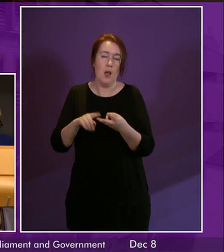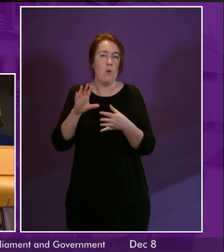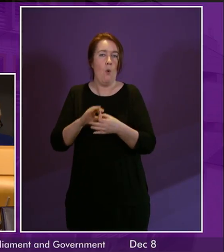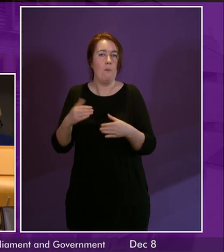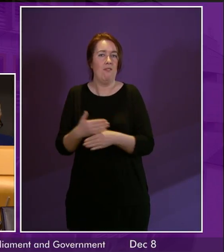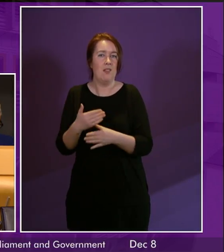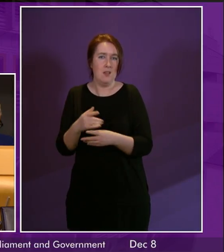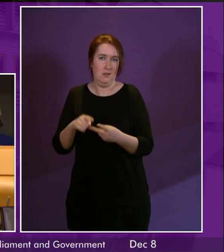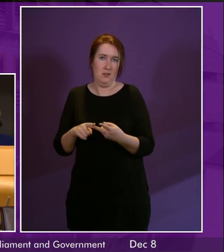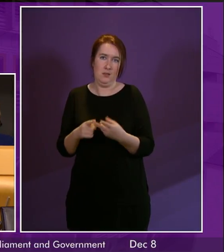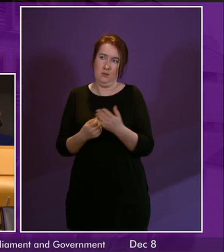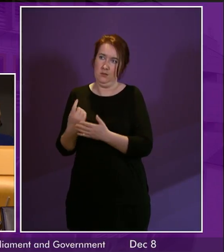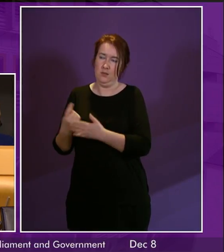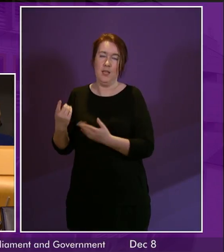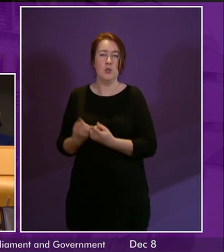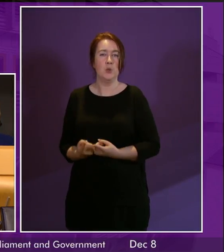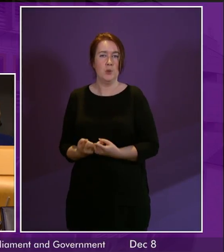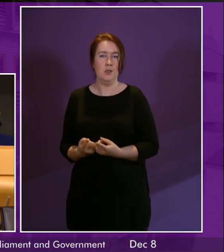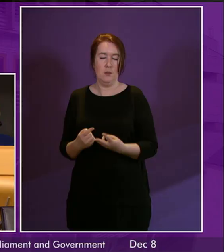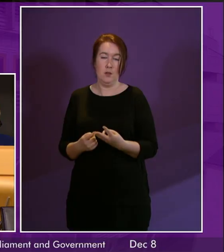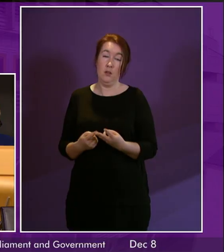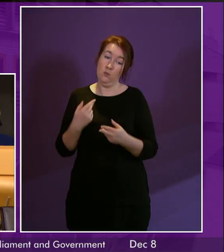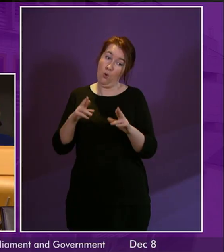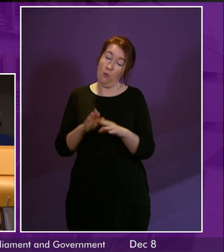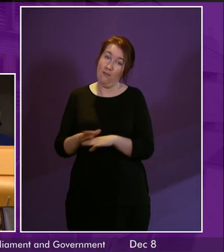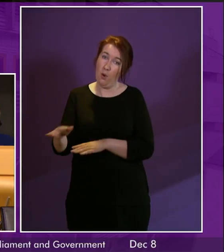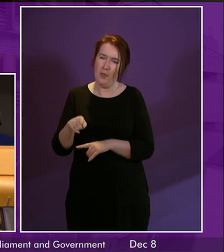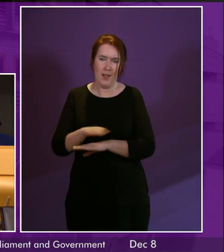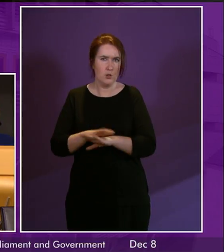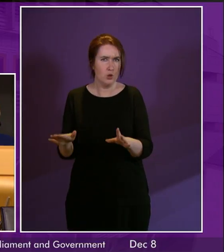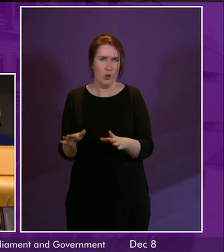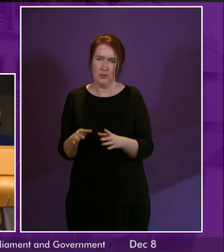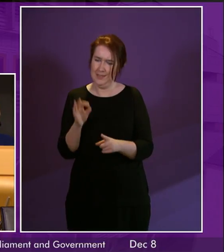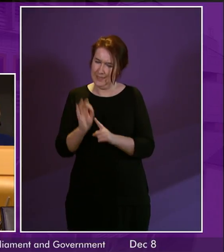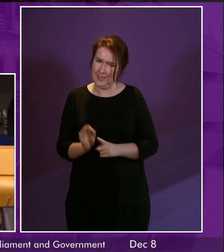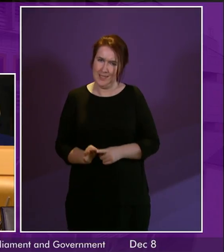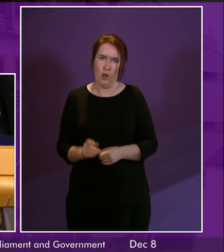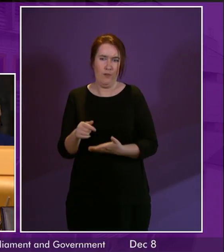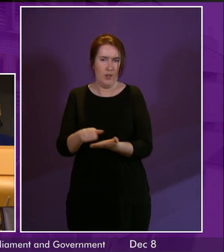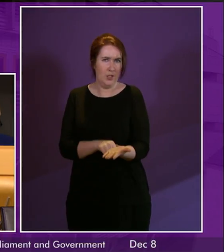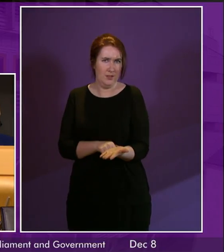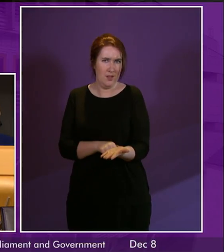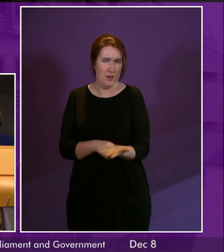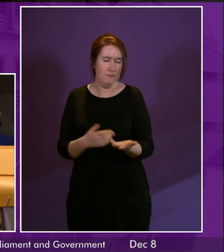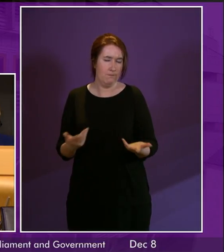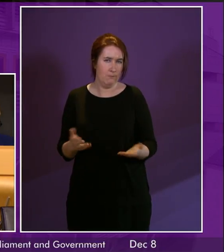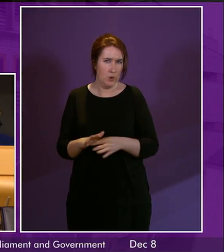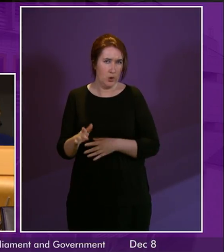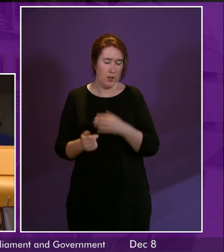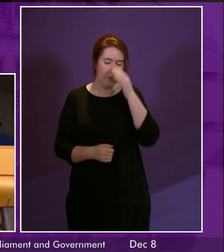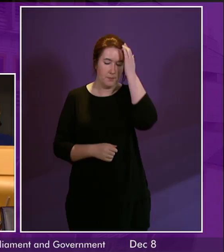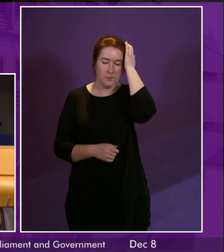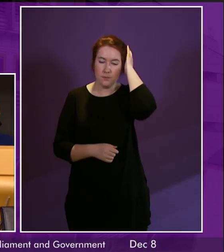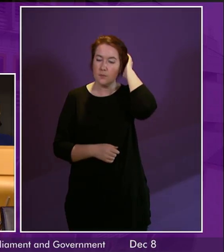affairs issues. Again, I would hope going forward that that is not typical of the detail of the agenda. There are so